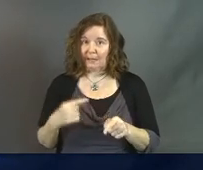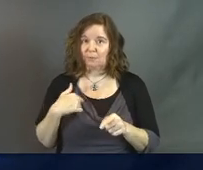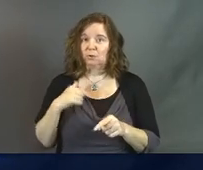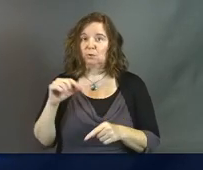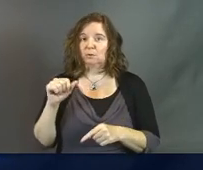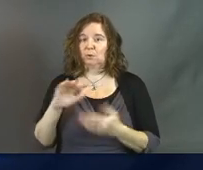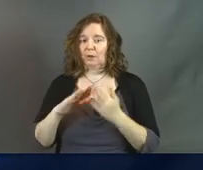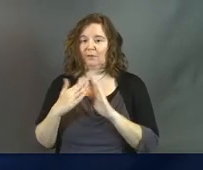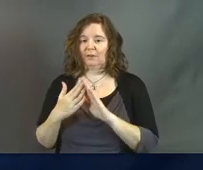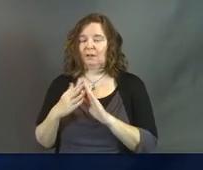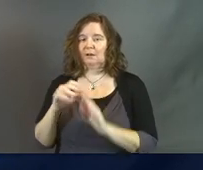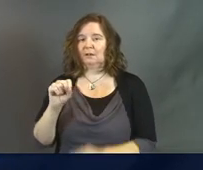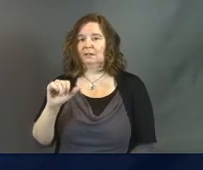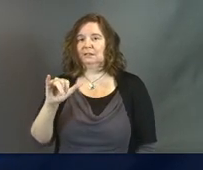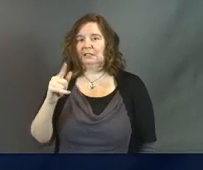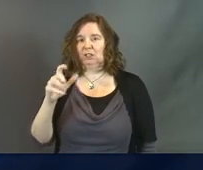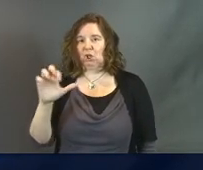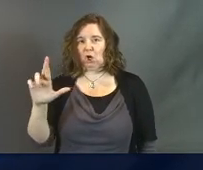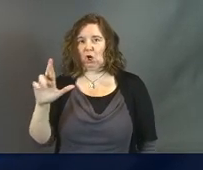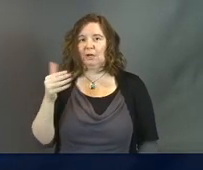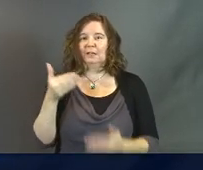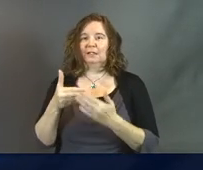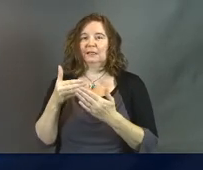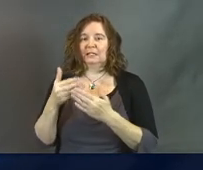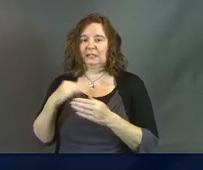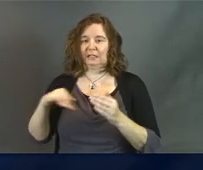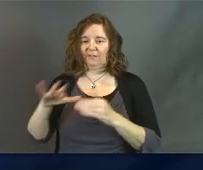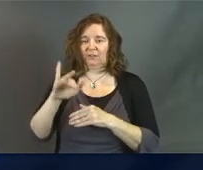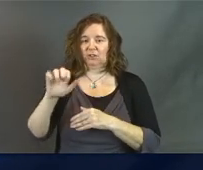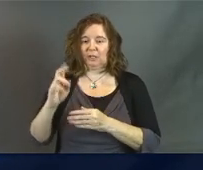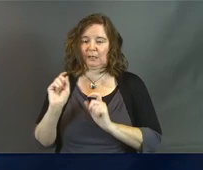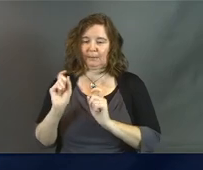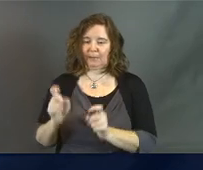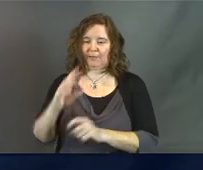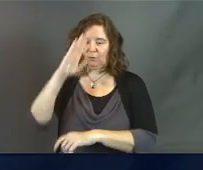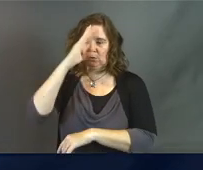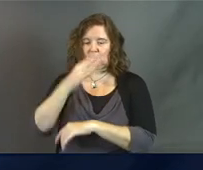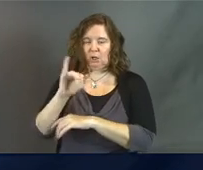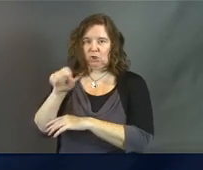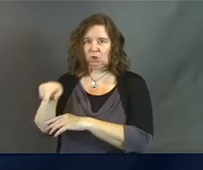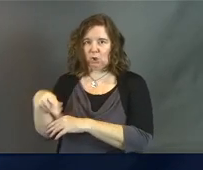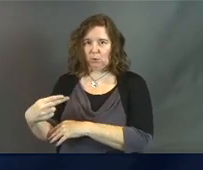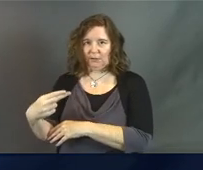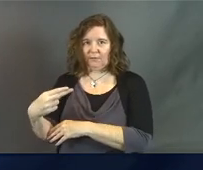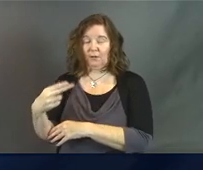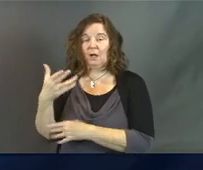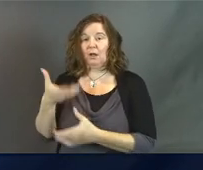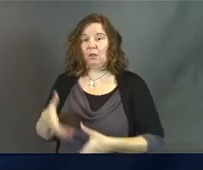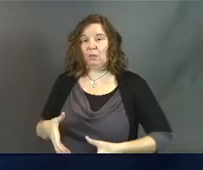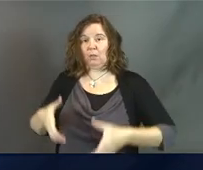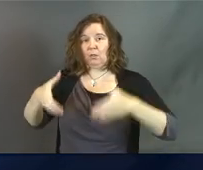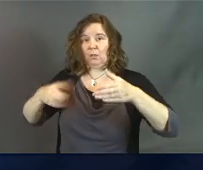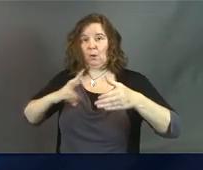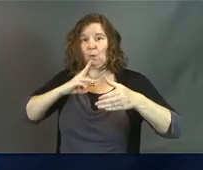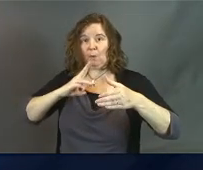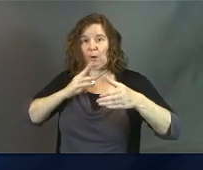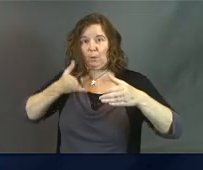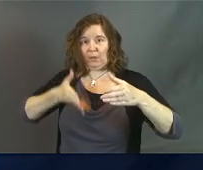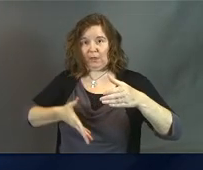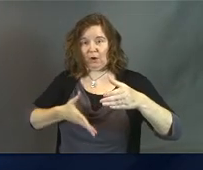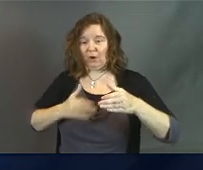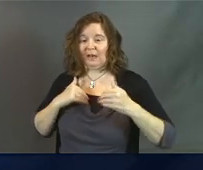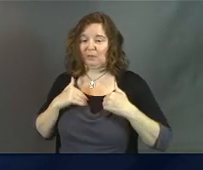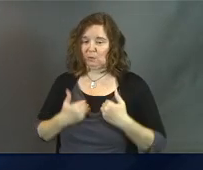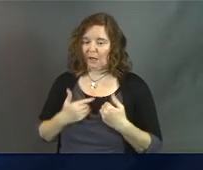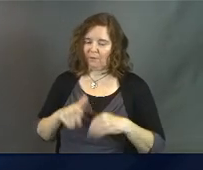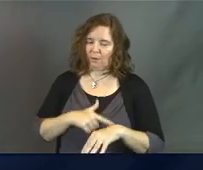the Samaritan village of Sychar near the field that Jacob gave to his son Joseph. Jacob's well was there, and Jesus, tired from the long